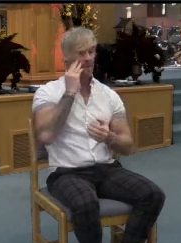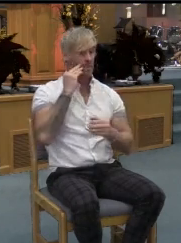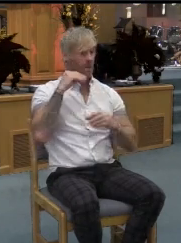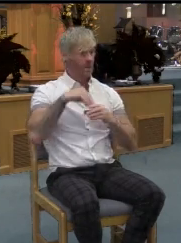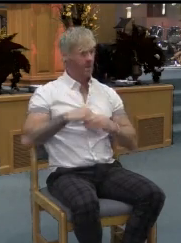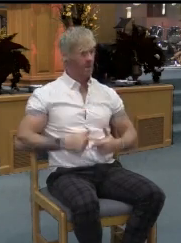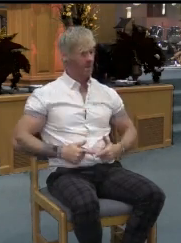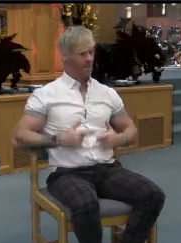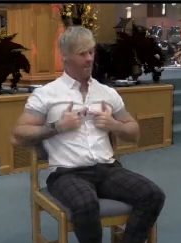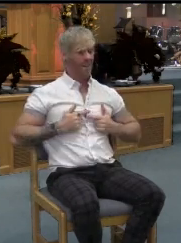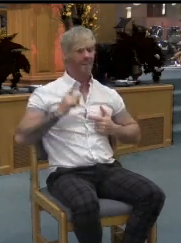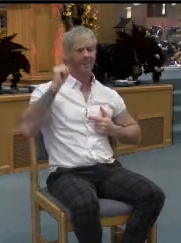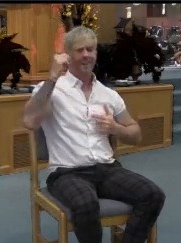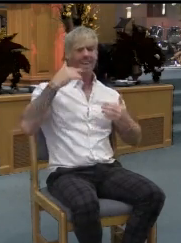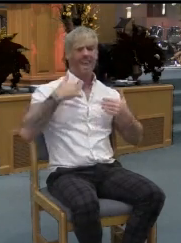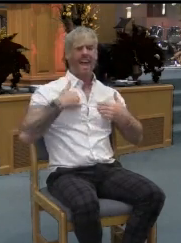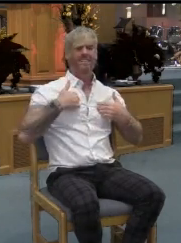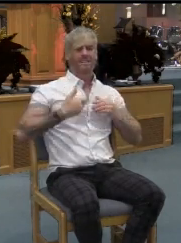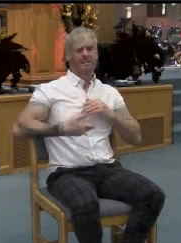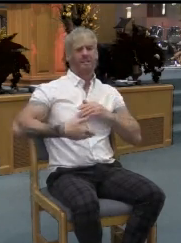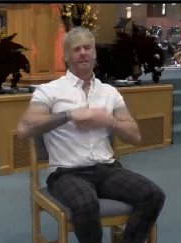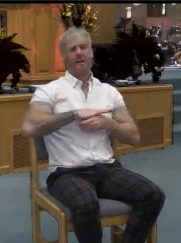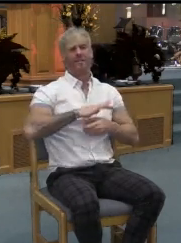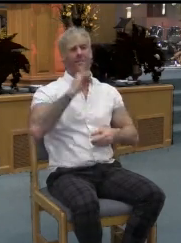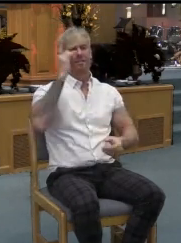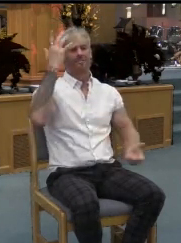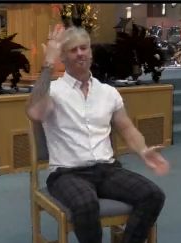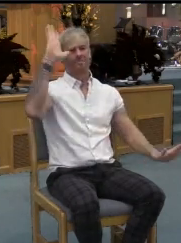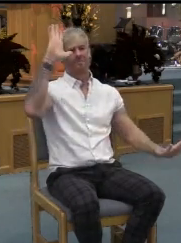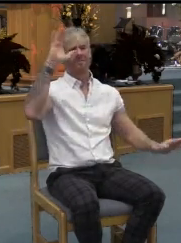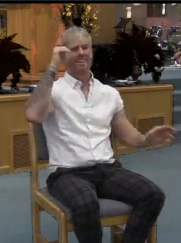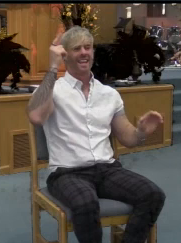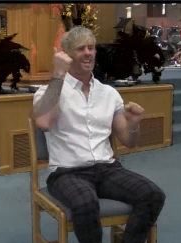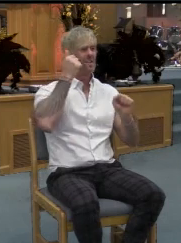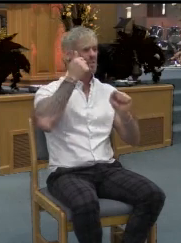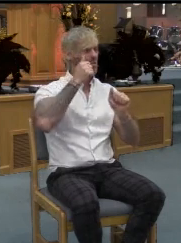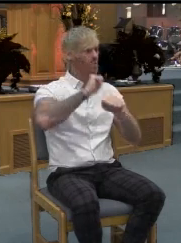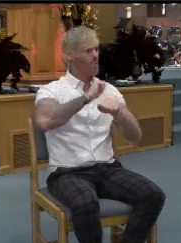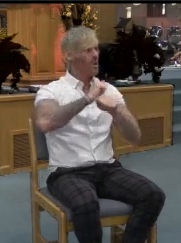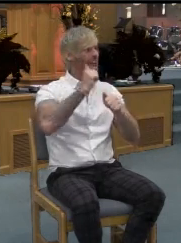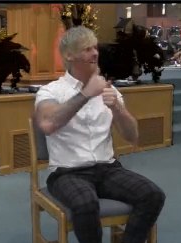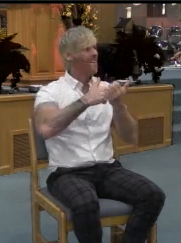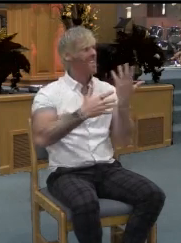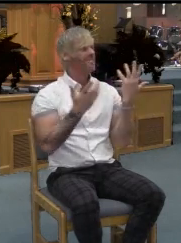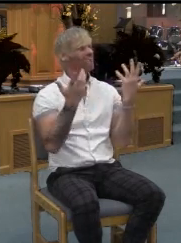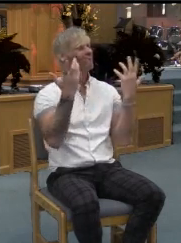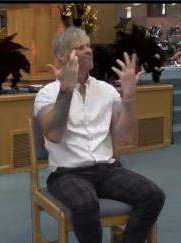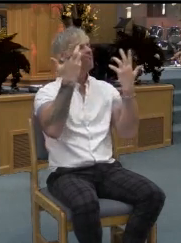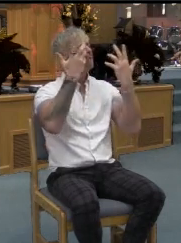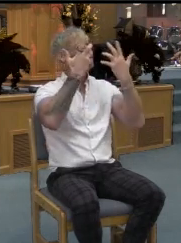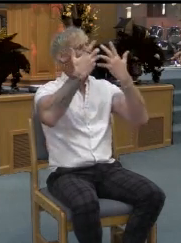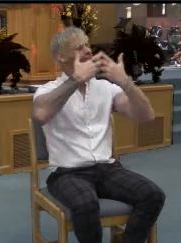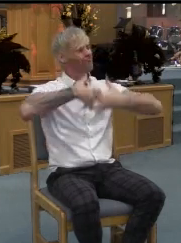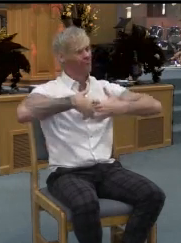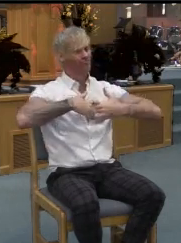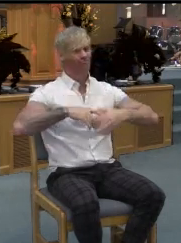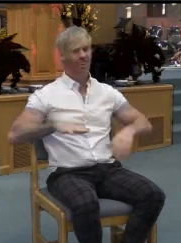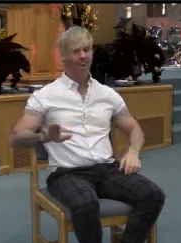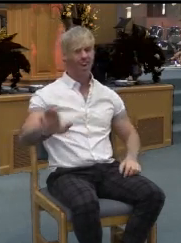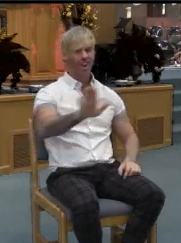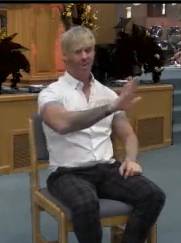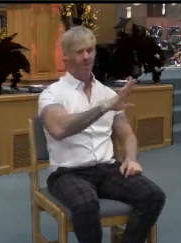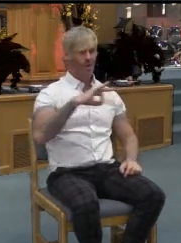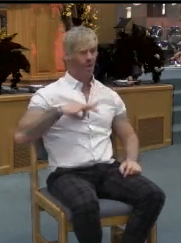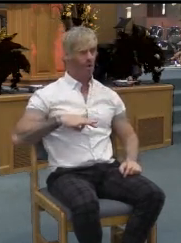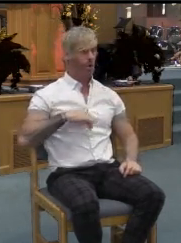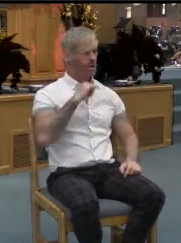thing covered. He is working all things together for our good. We don't have to panic. We don't have to live in